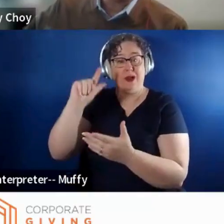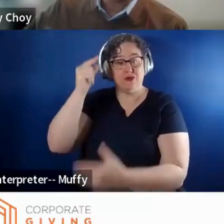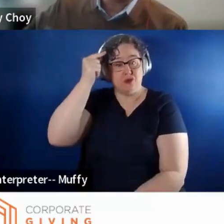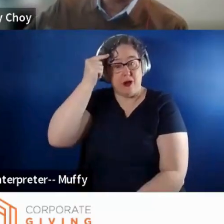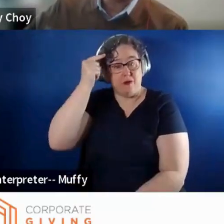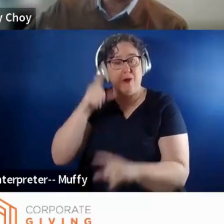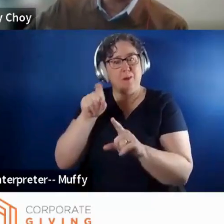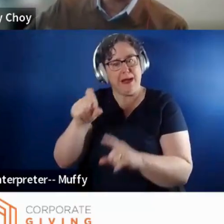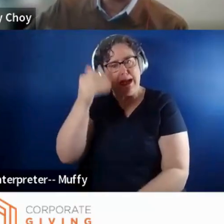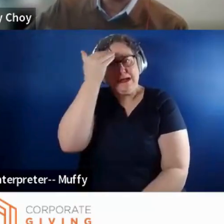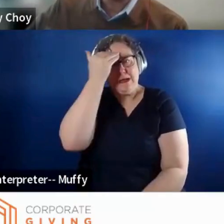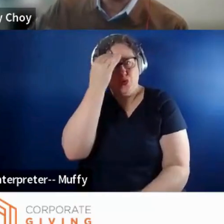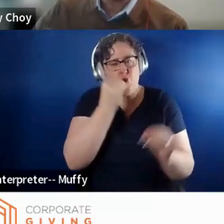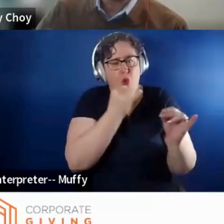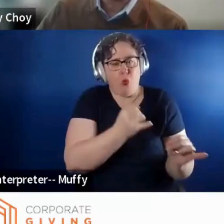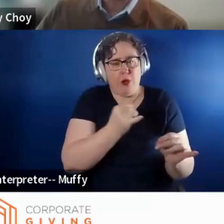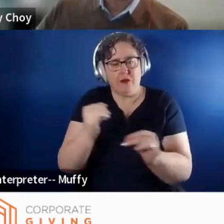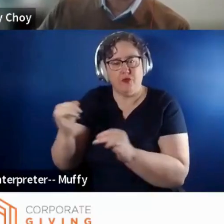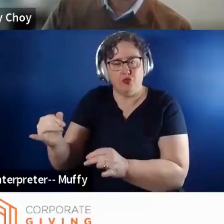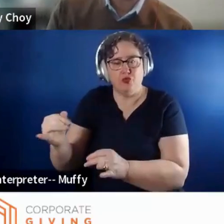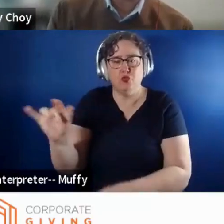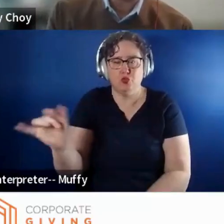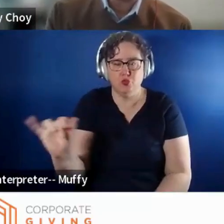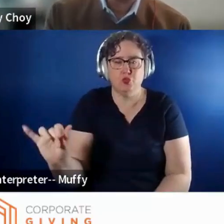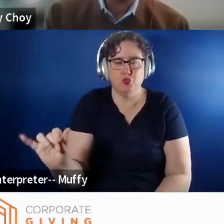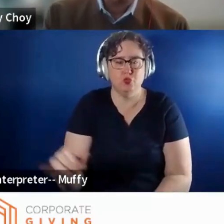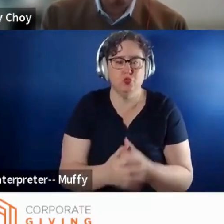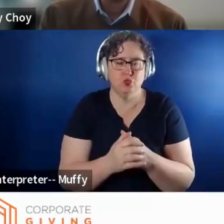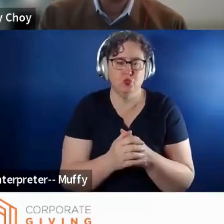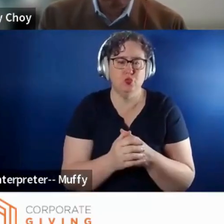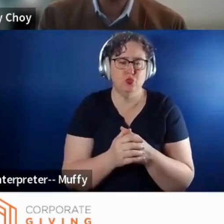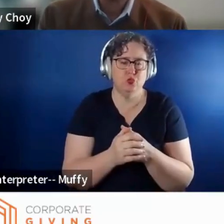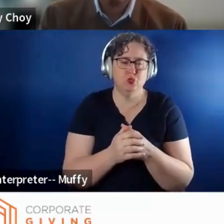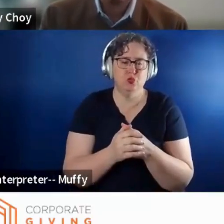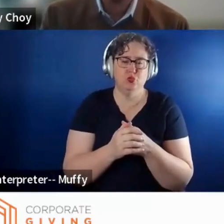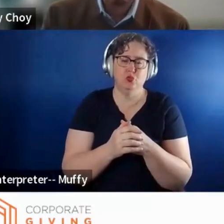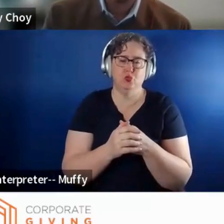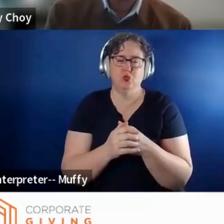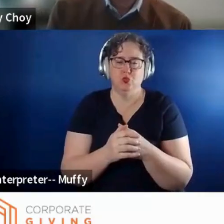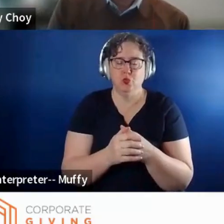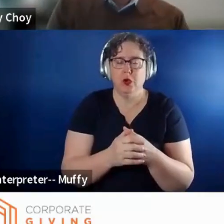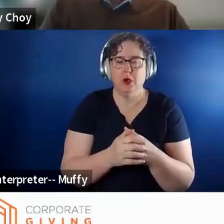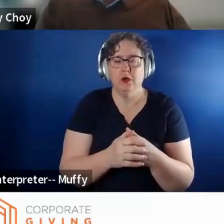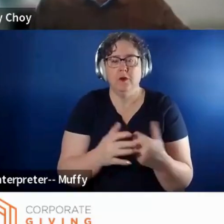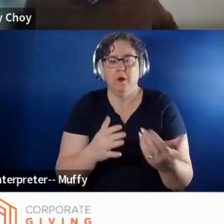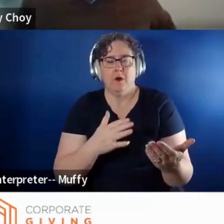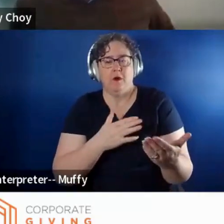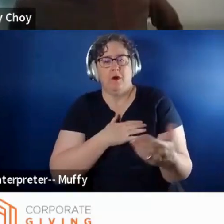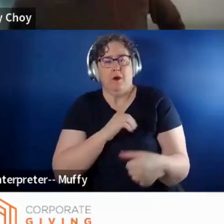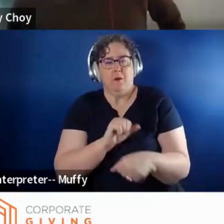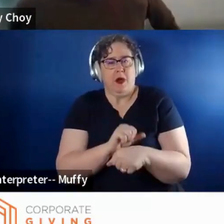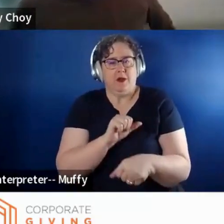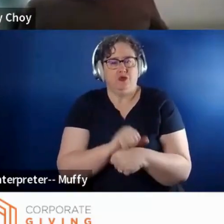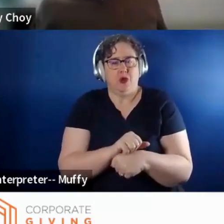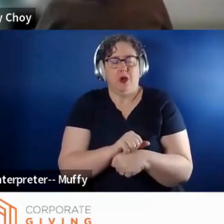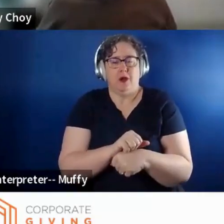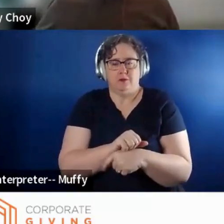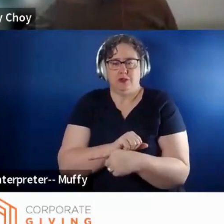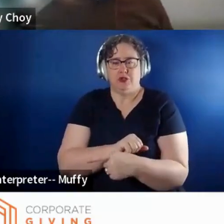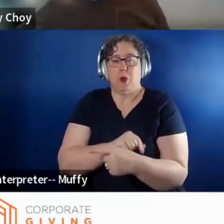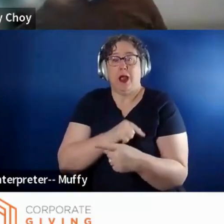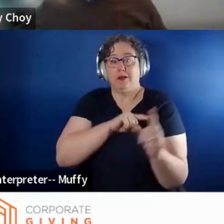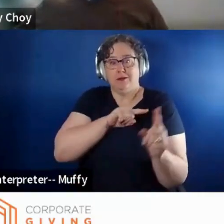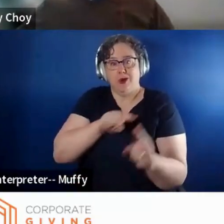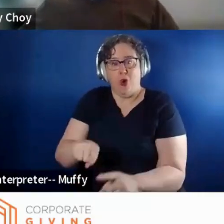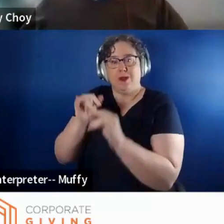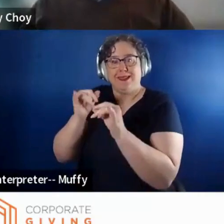get to know the individual donors. That connects to what I'm doing for my job. So making sure I go to the individual events that we have so